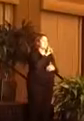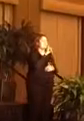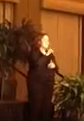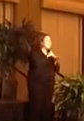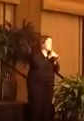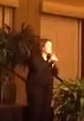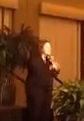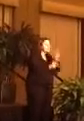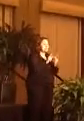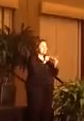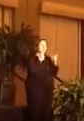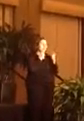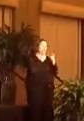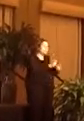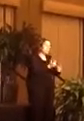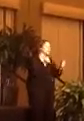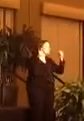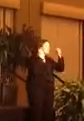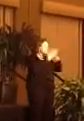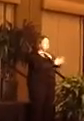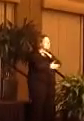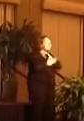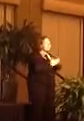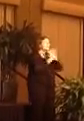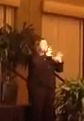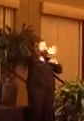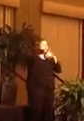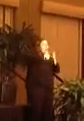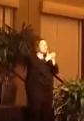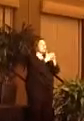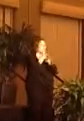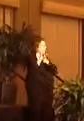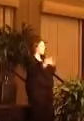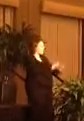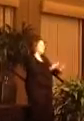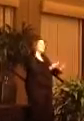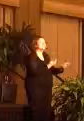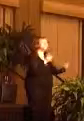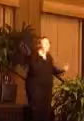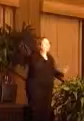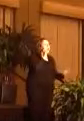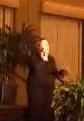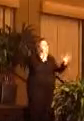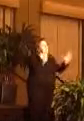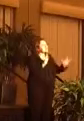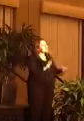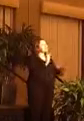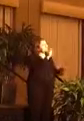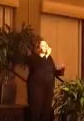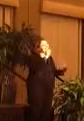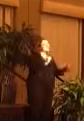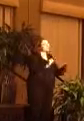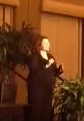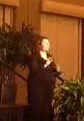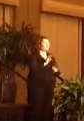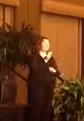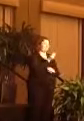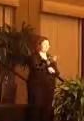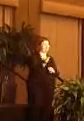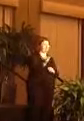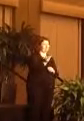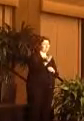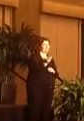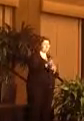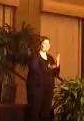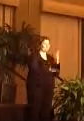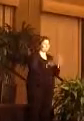in 165 countries around the world. While that sounds all really fancy, I think most of you would be very disappointed to know that I am very